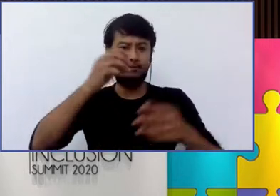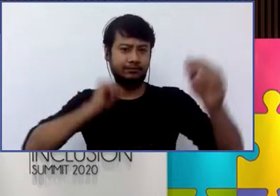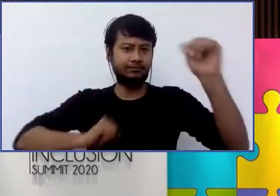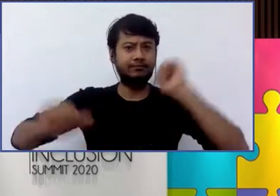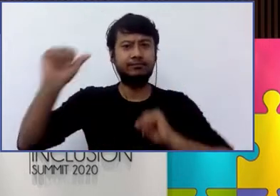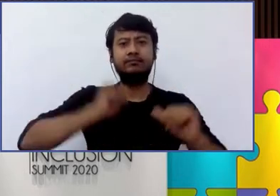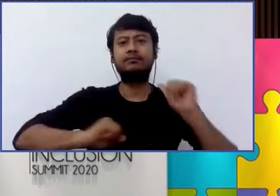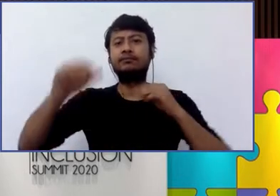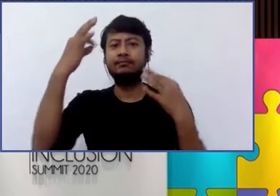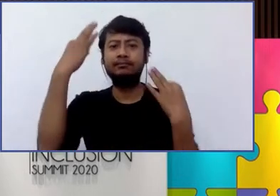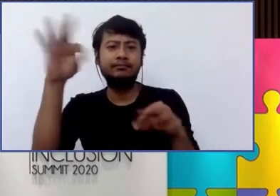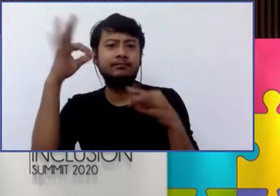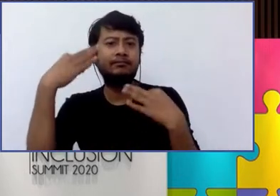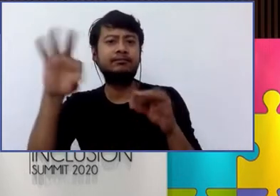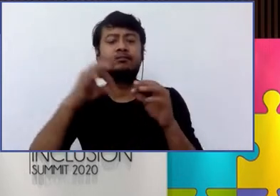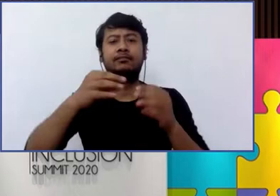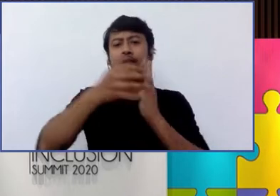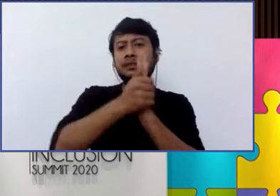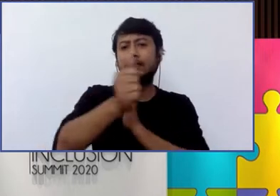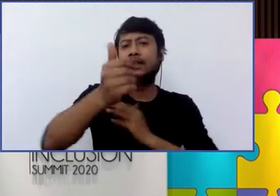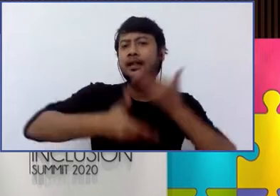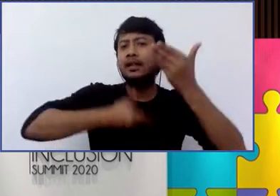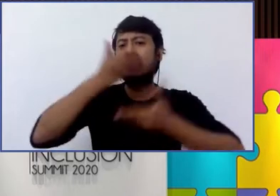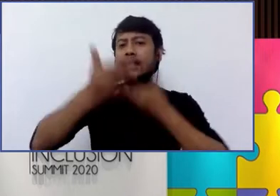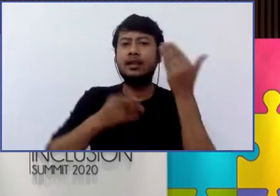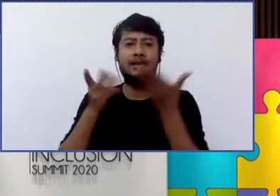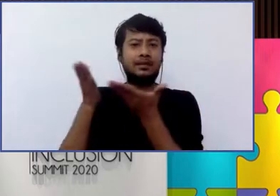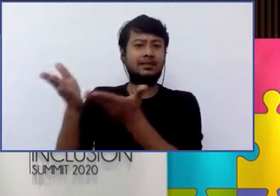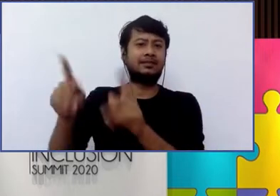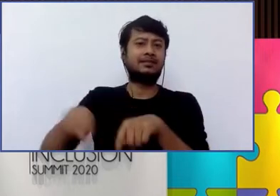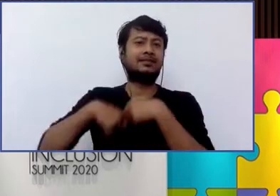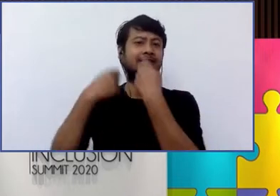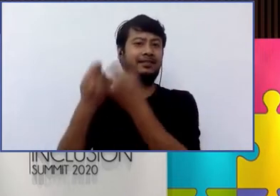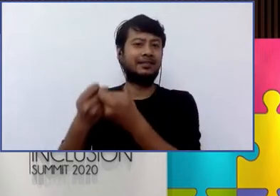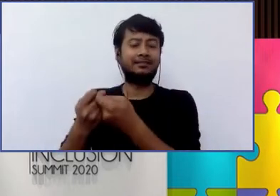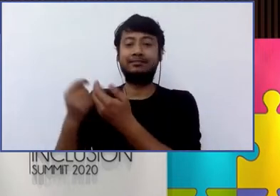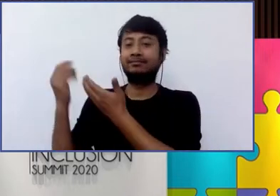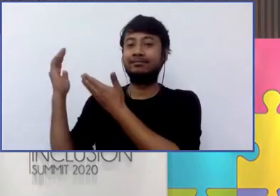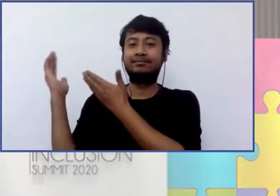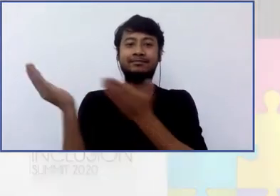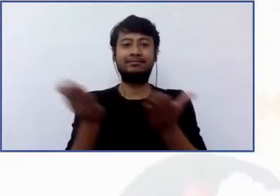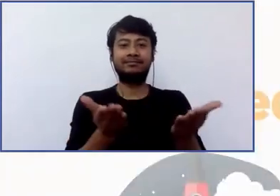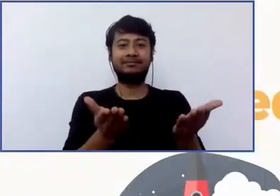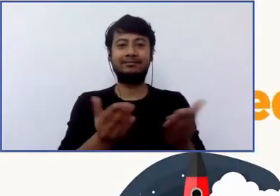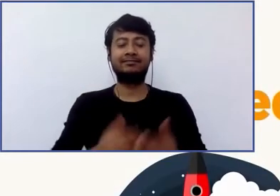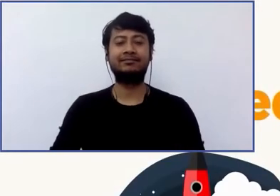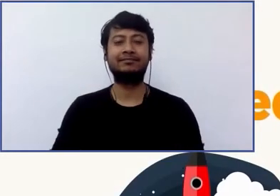skill education. Presenting to you, Miracles on Wheels.